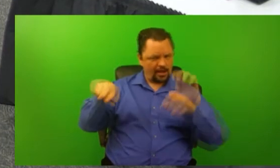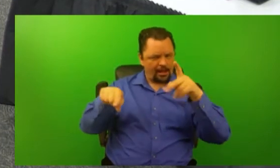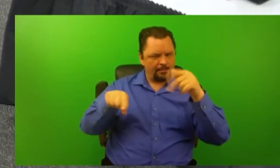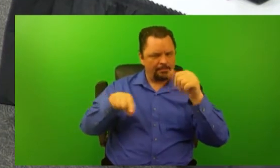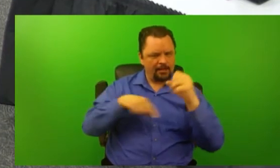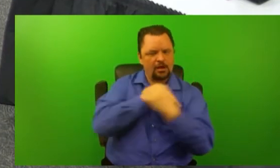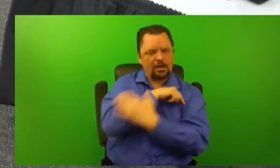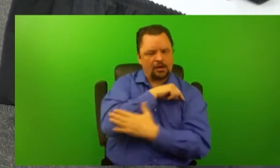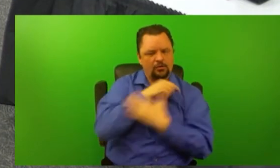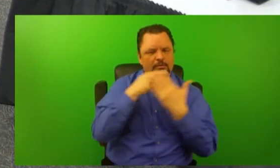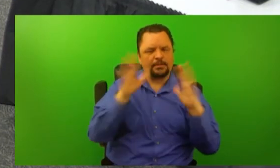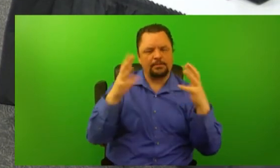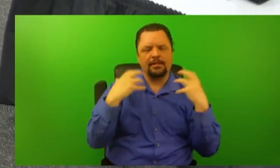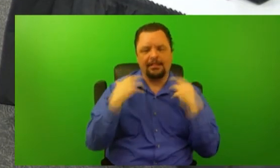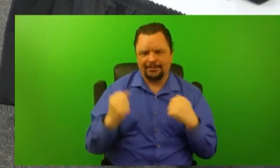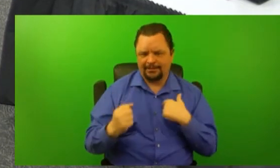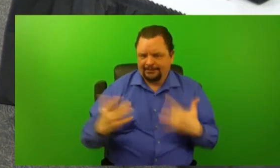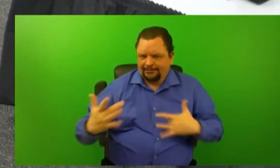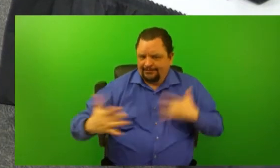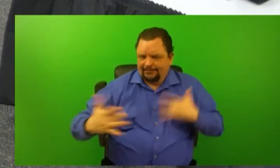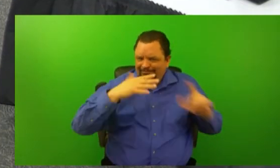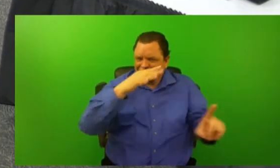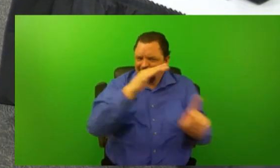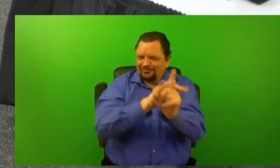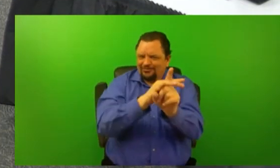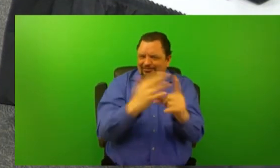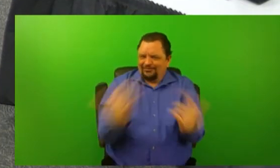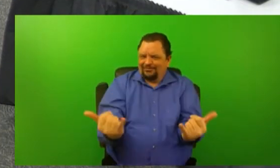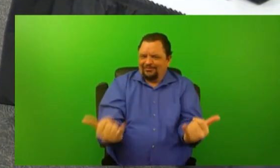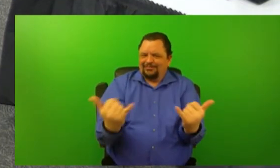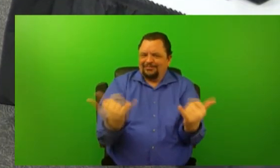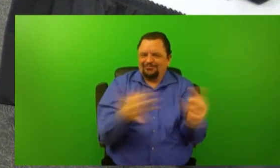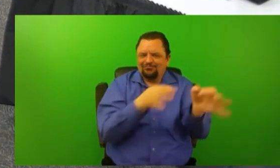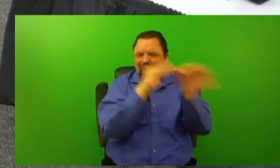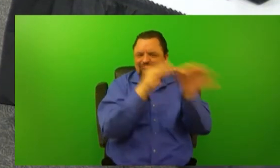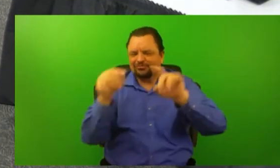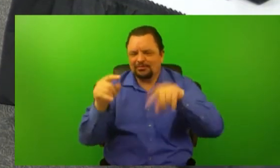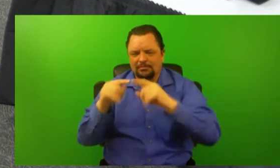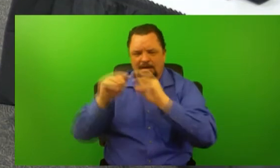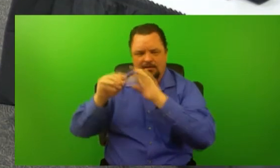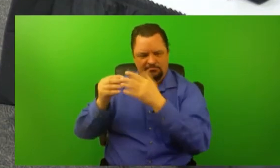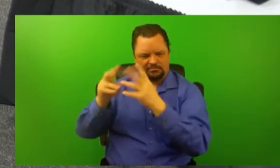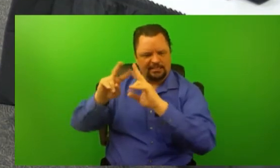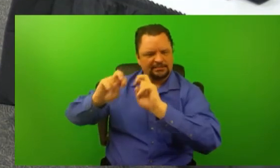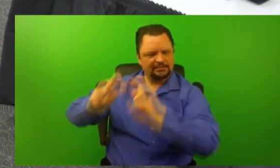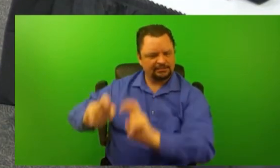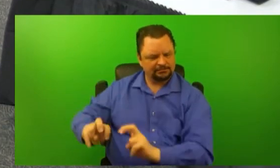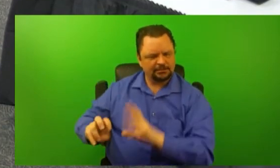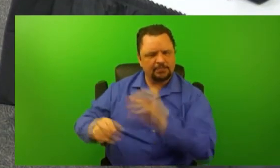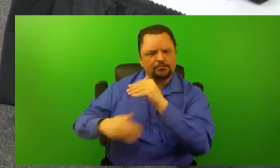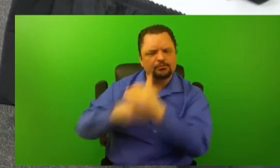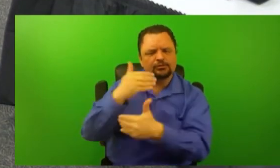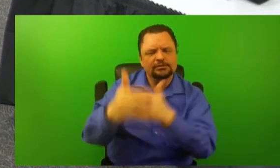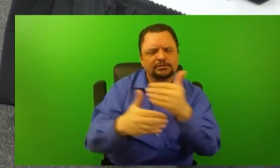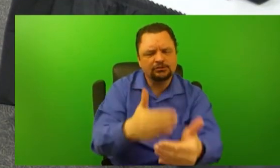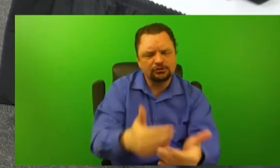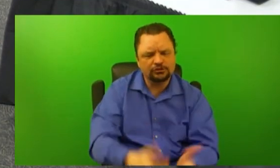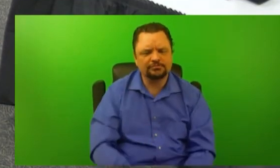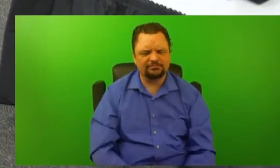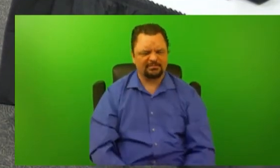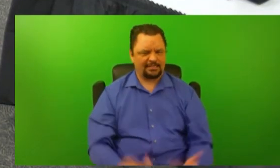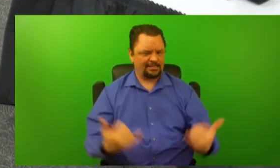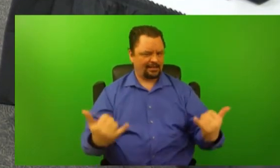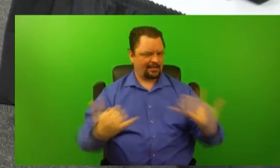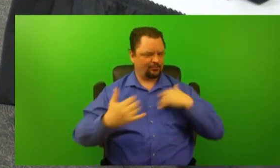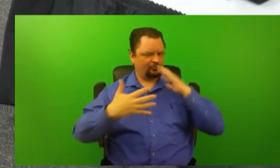health assessment and community health improvement planning processes. You may hear me refer to those as the CHA and the CHIP. We love a